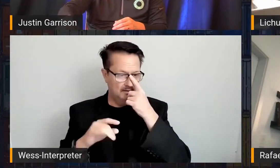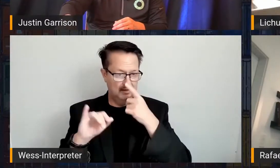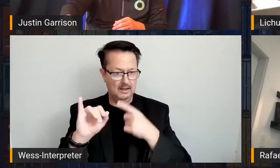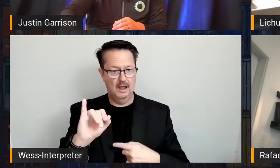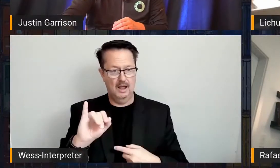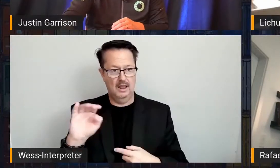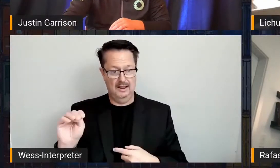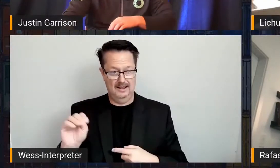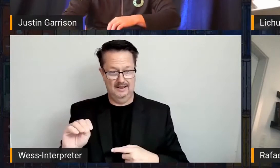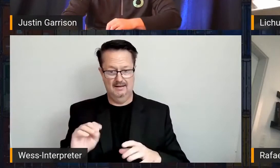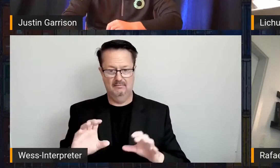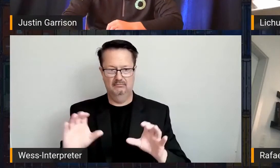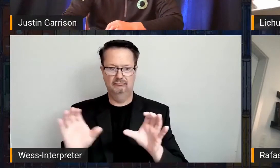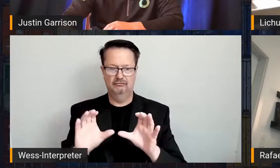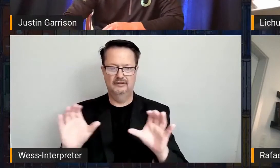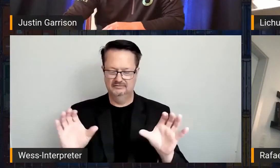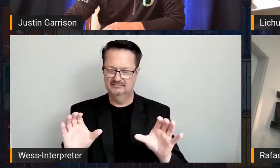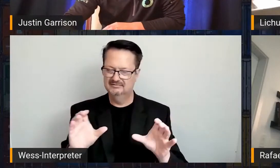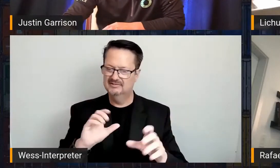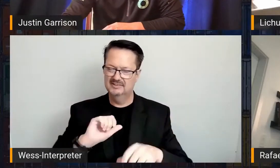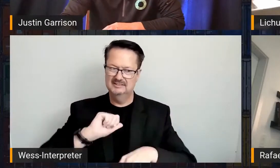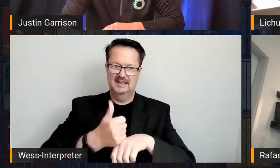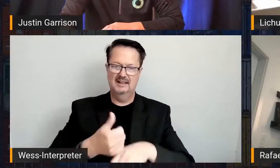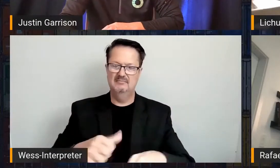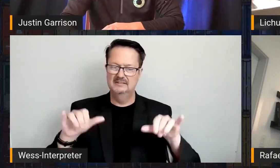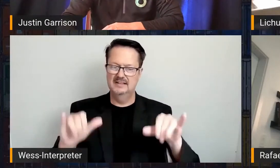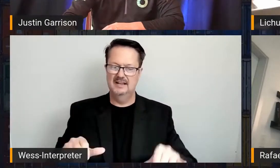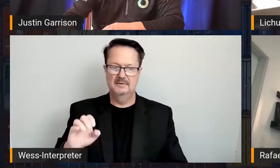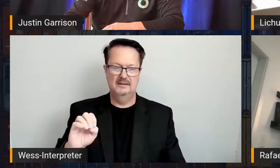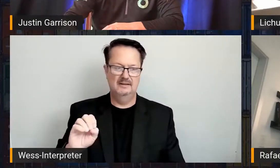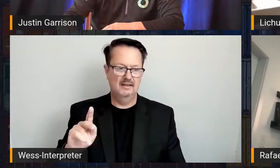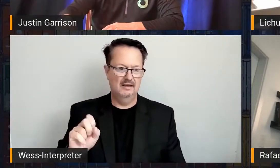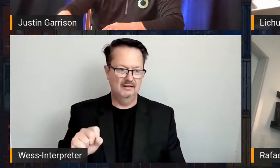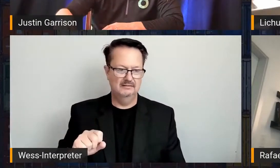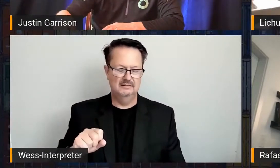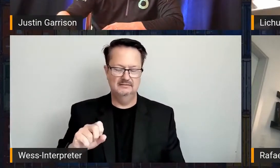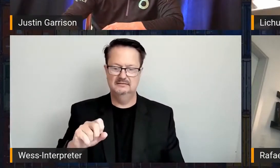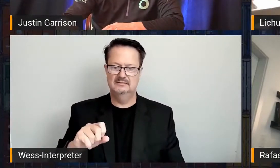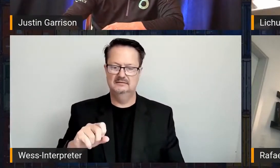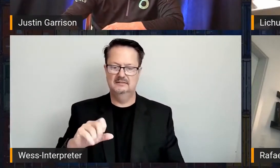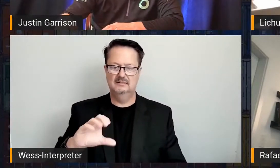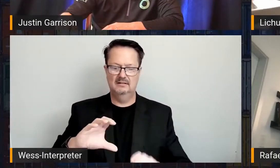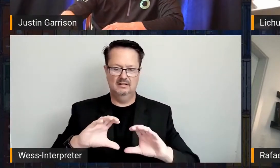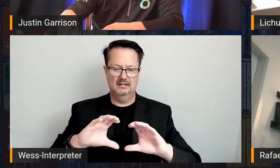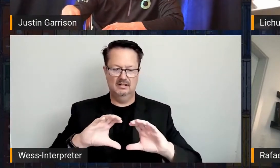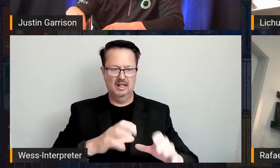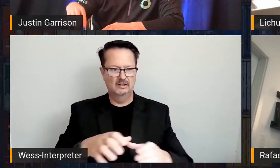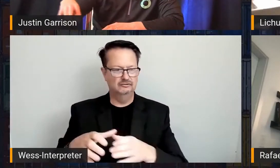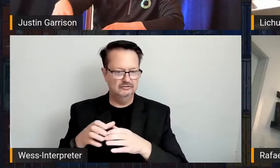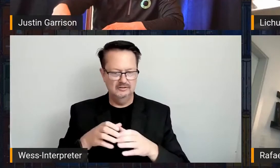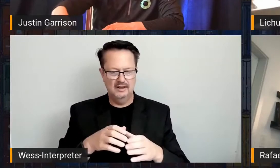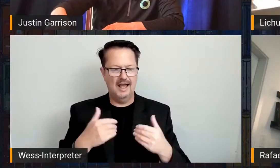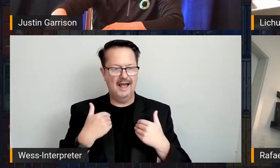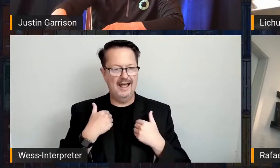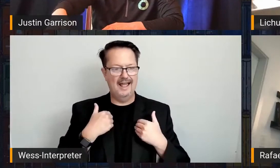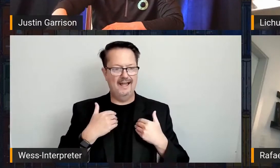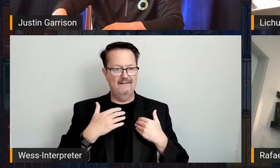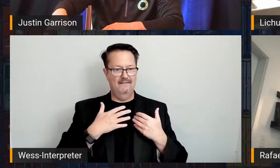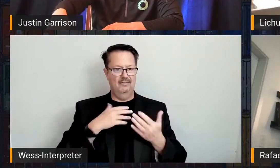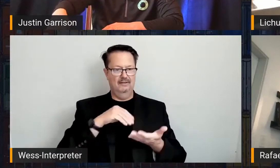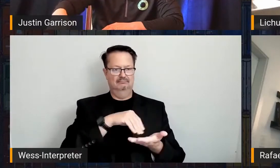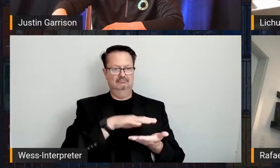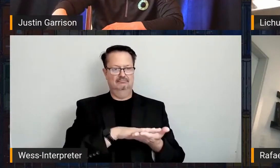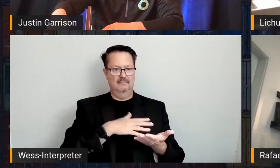up the exact same way that I would do any EKS cluster, where I have that basically mapping of my credentials to